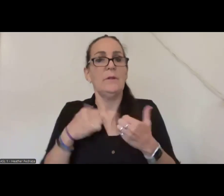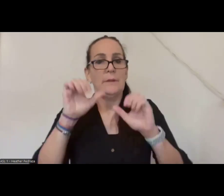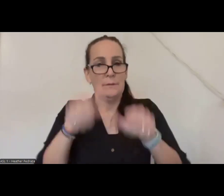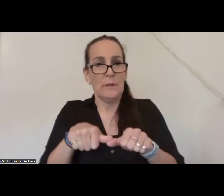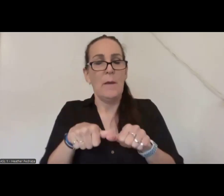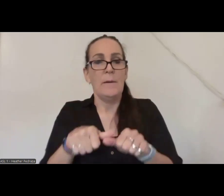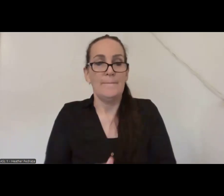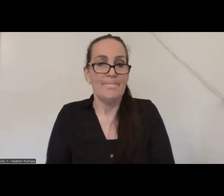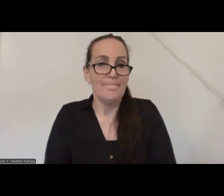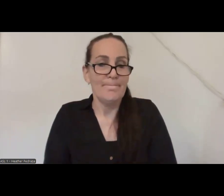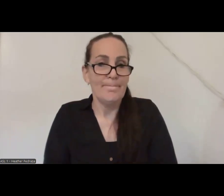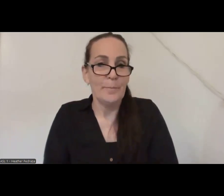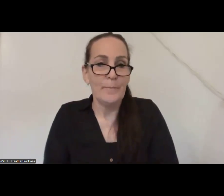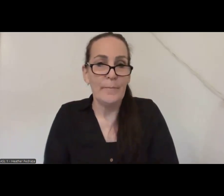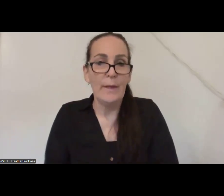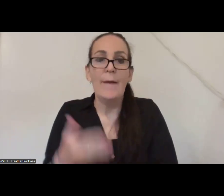Thank you, Hagar.